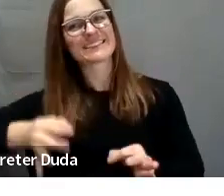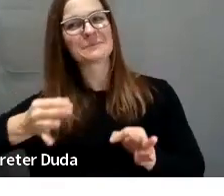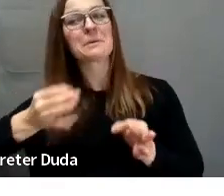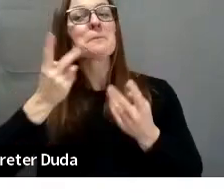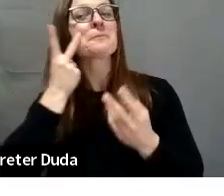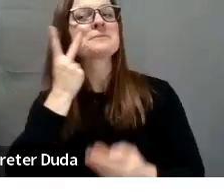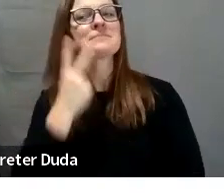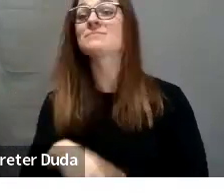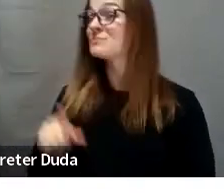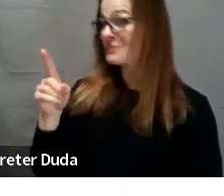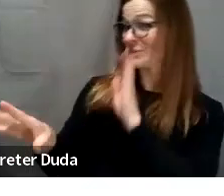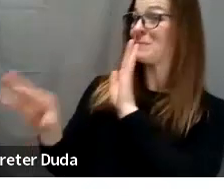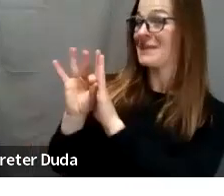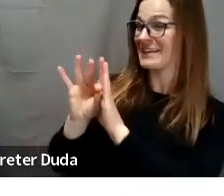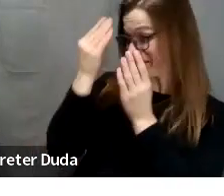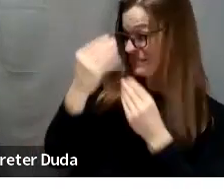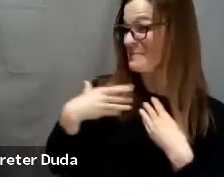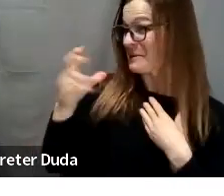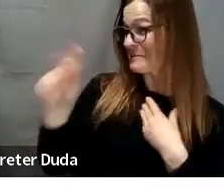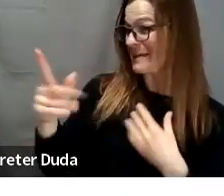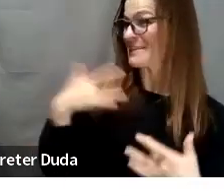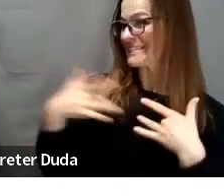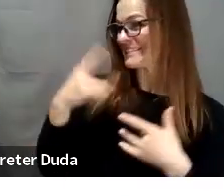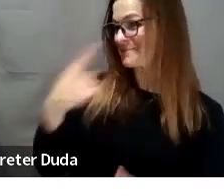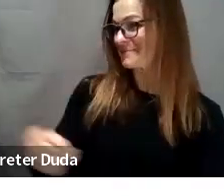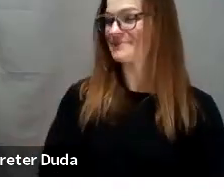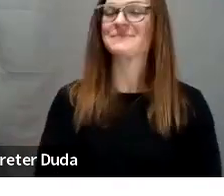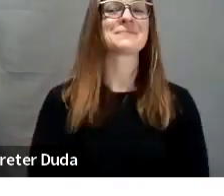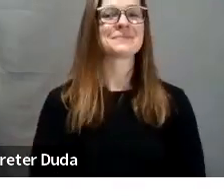All right, well, when you do figure it out, I want to know. I'm Okay. excited.